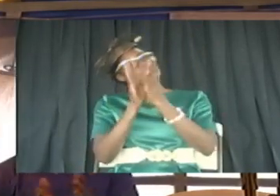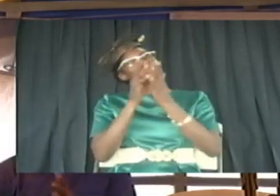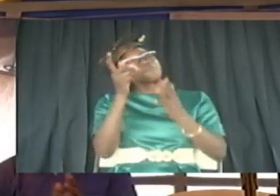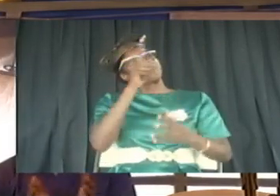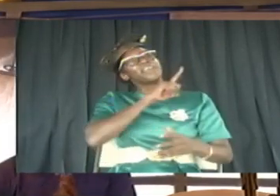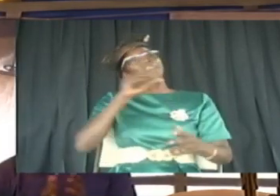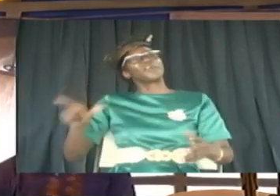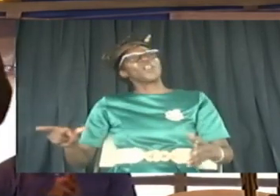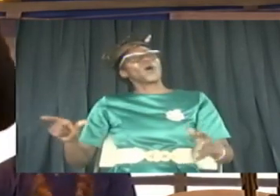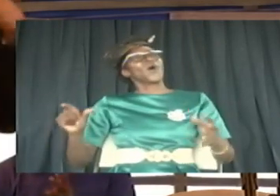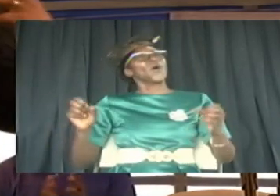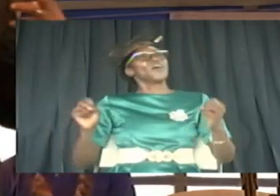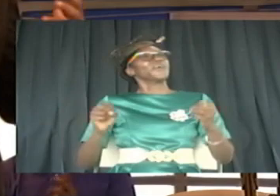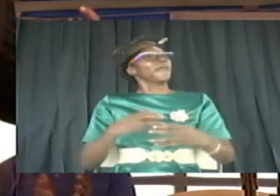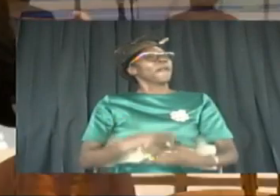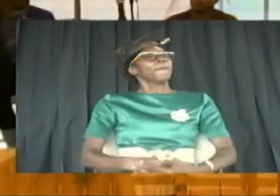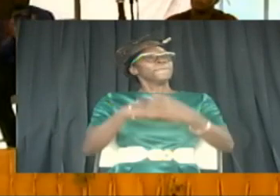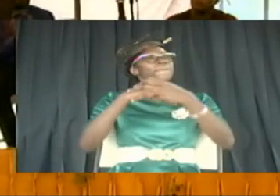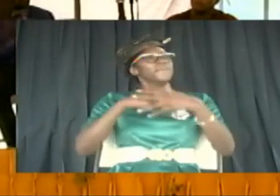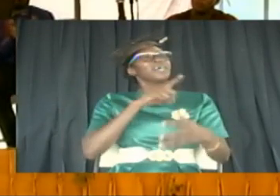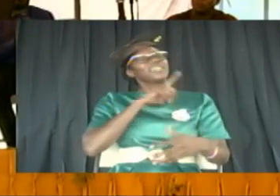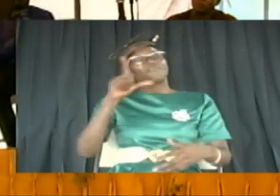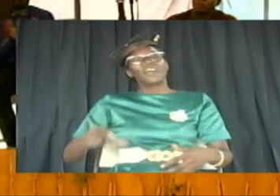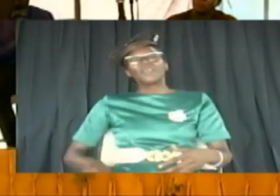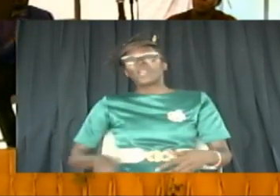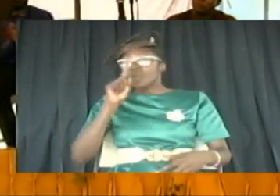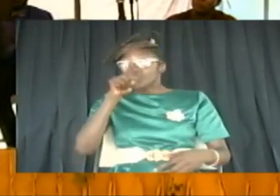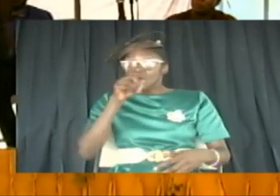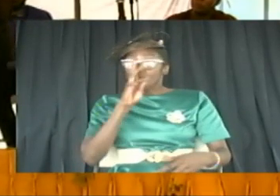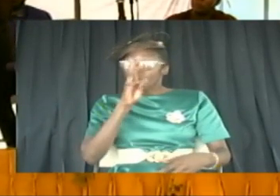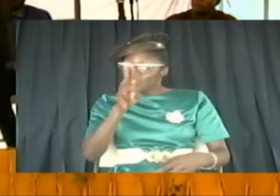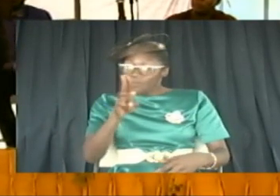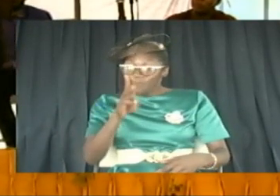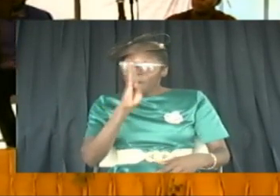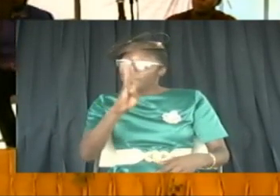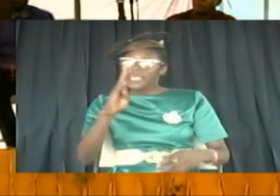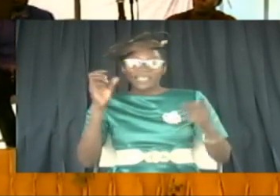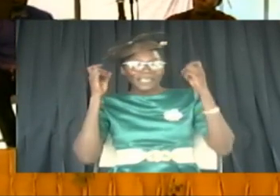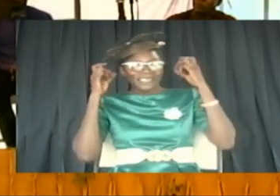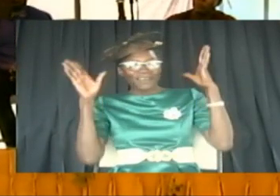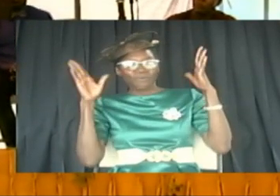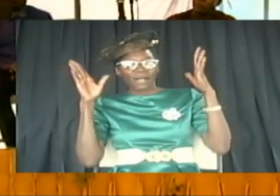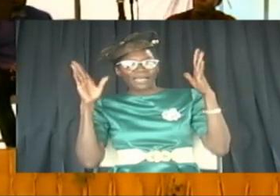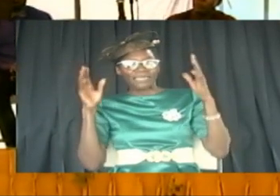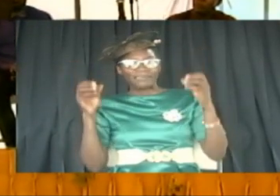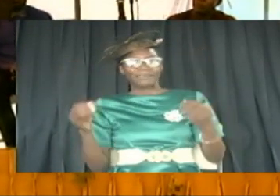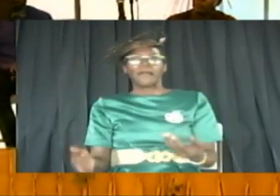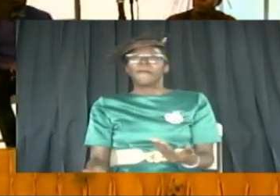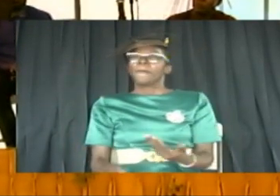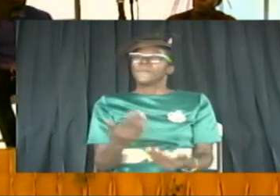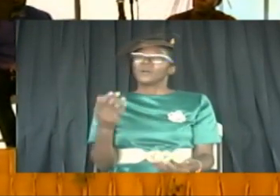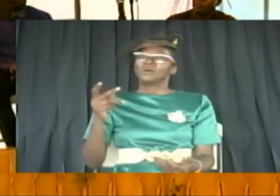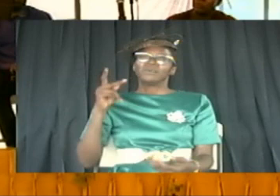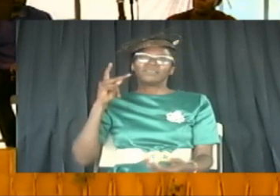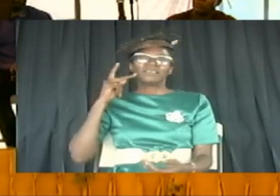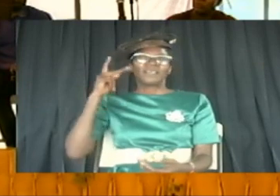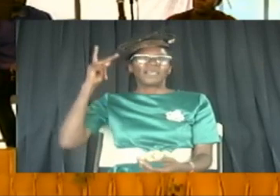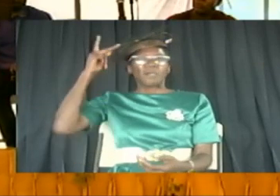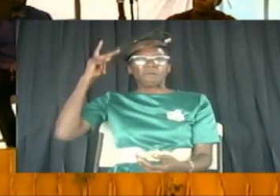magnify the great God? You would be surprised. You know, parents, most parents don't